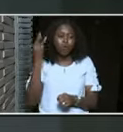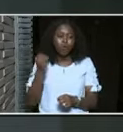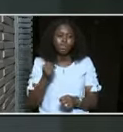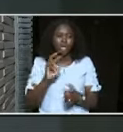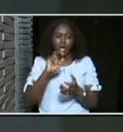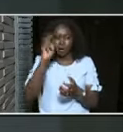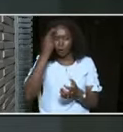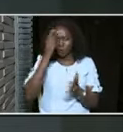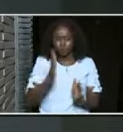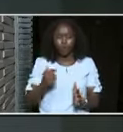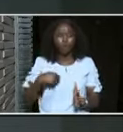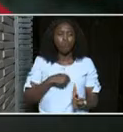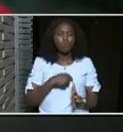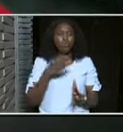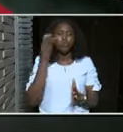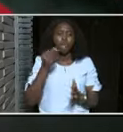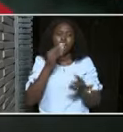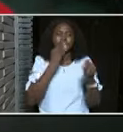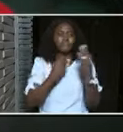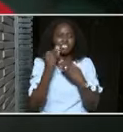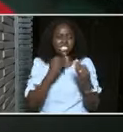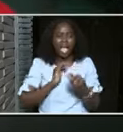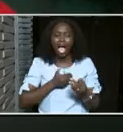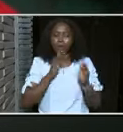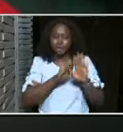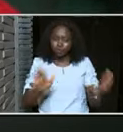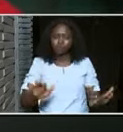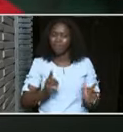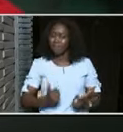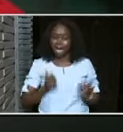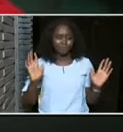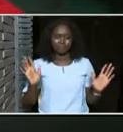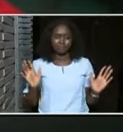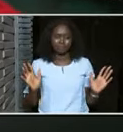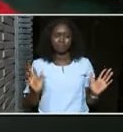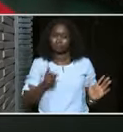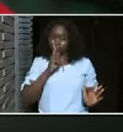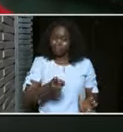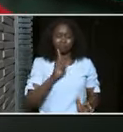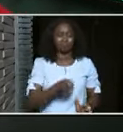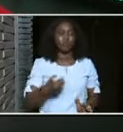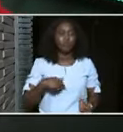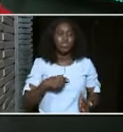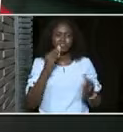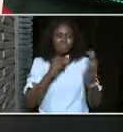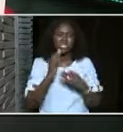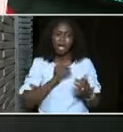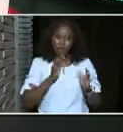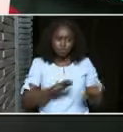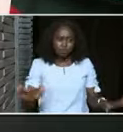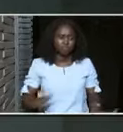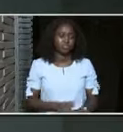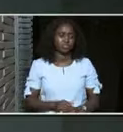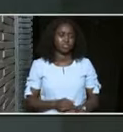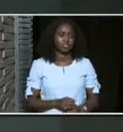children lunch. Okay. Eight years I was governor, conclude. Yes, sir. We were even 2 sets of uniform. Do you know